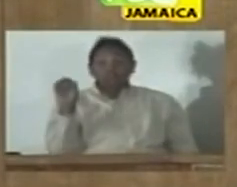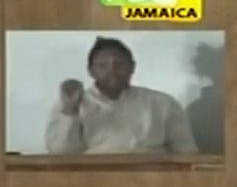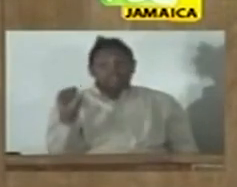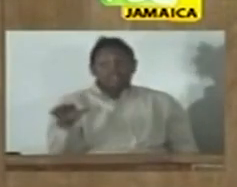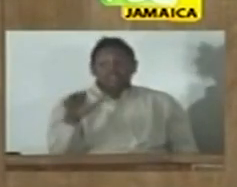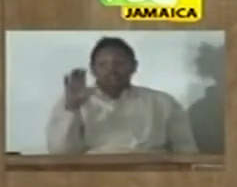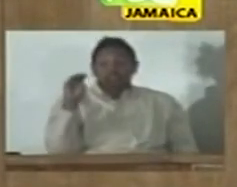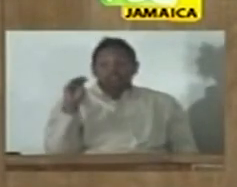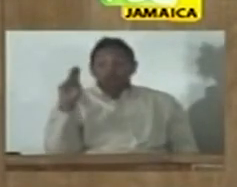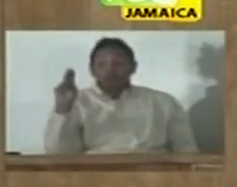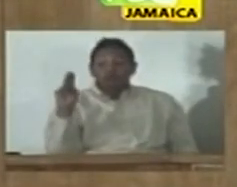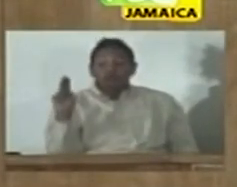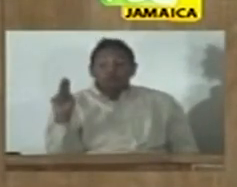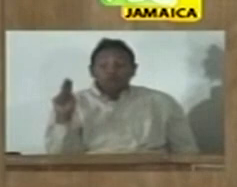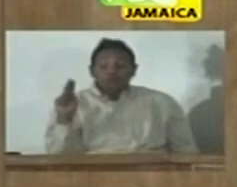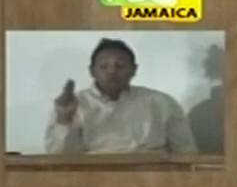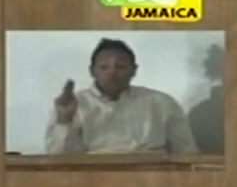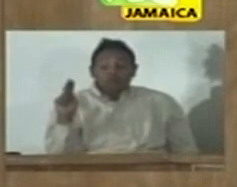to CMU